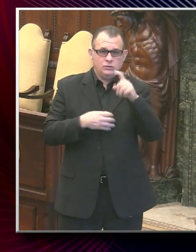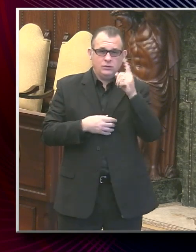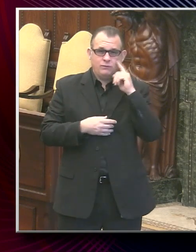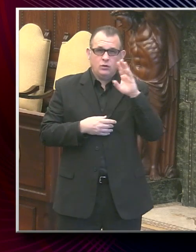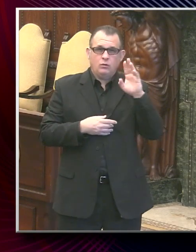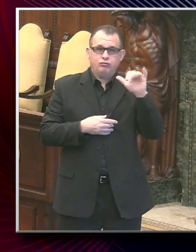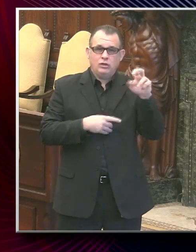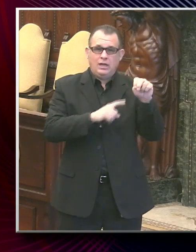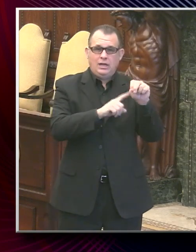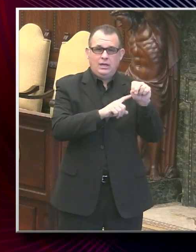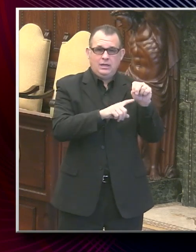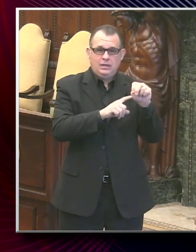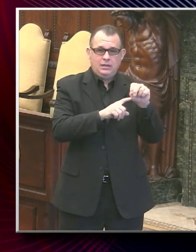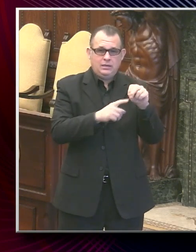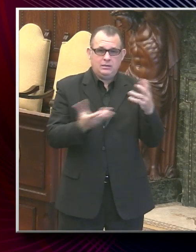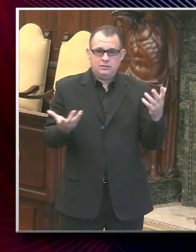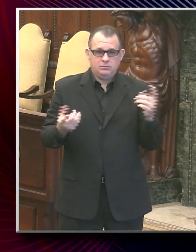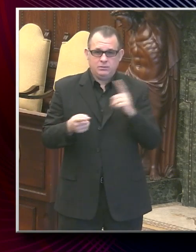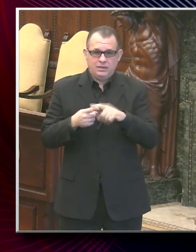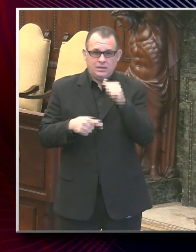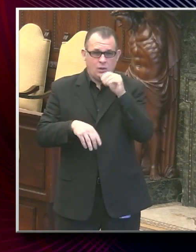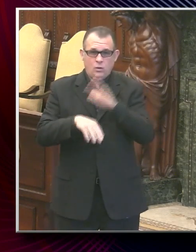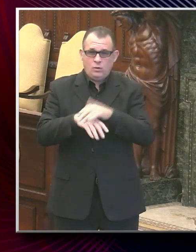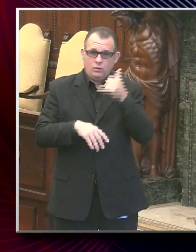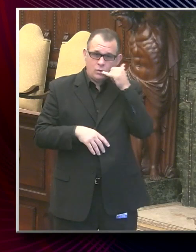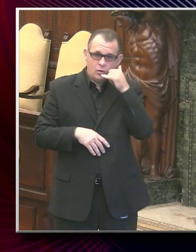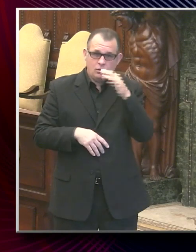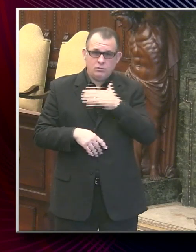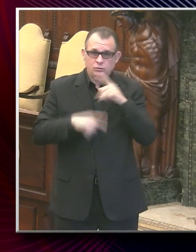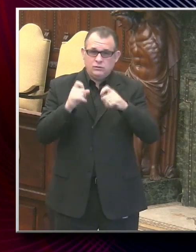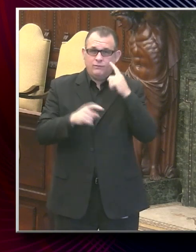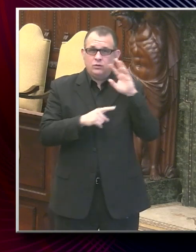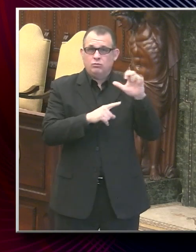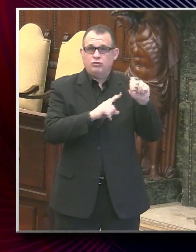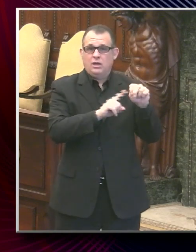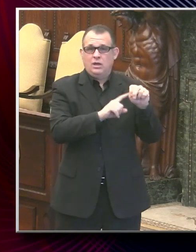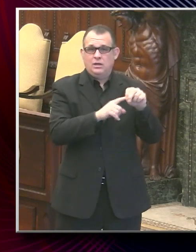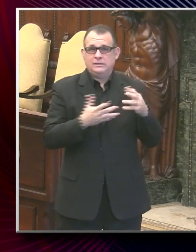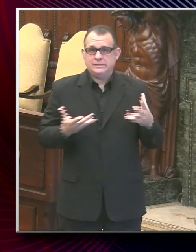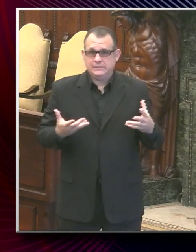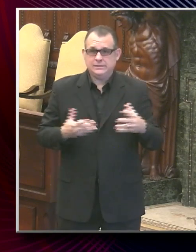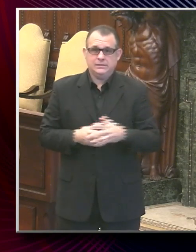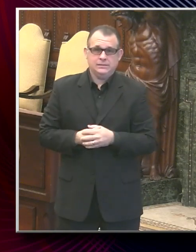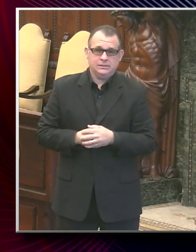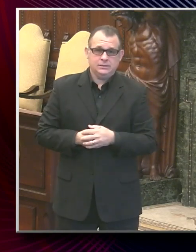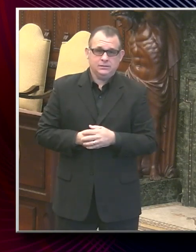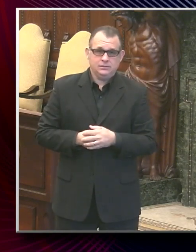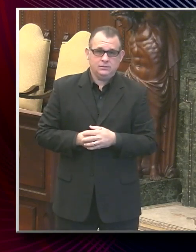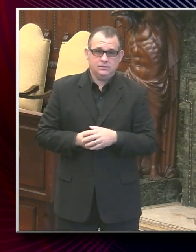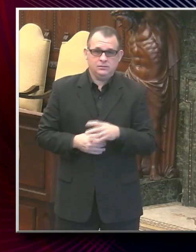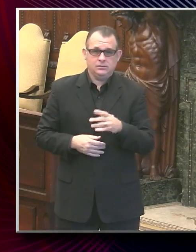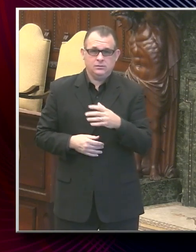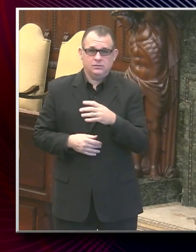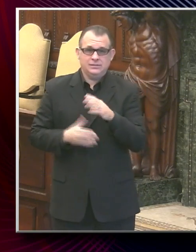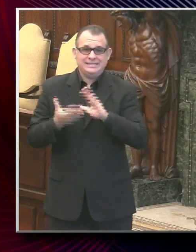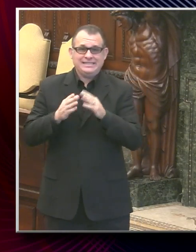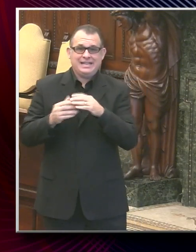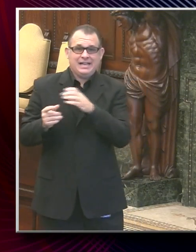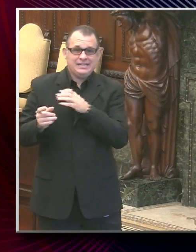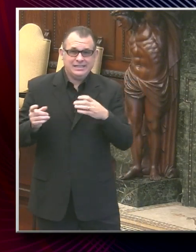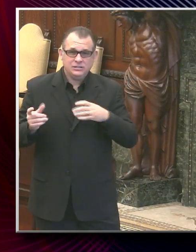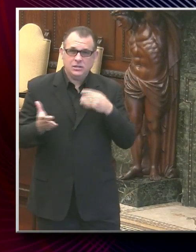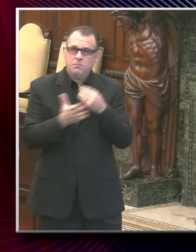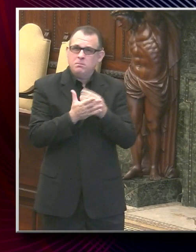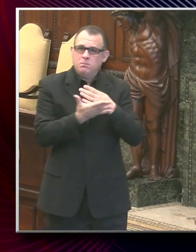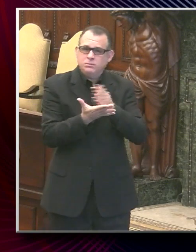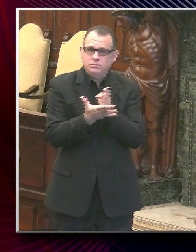him some questions. So my questions are for Brian. Brian, on a city council budget meeting, you said that you were